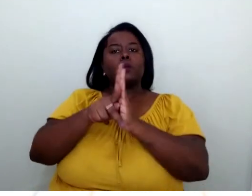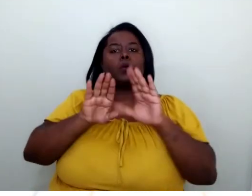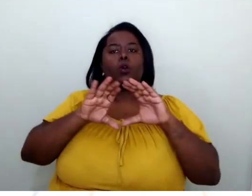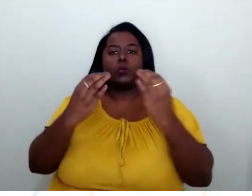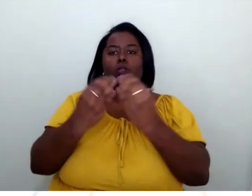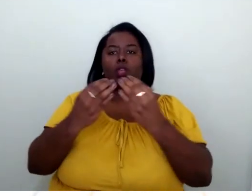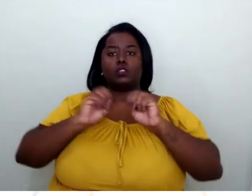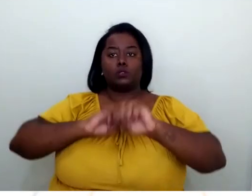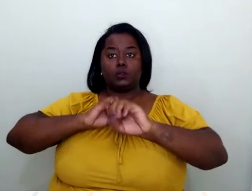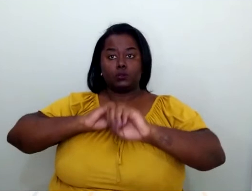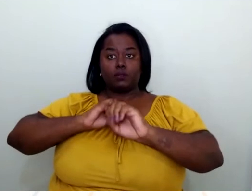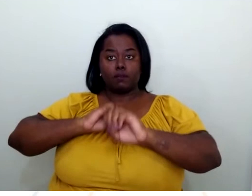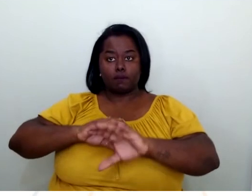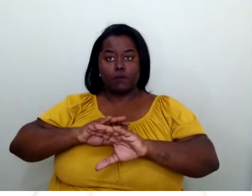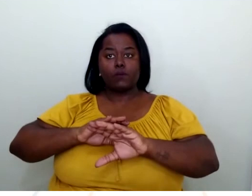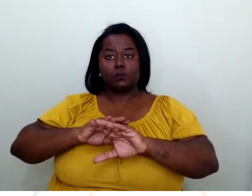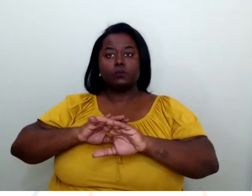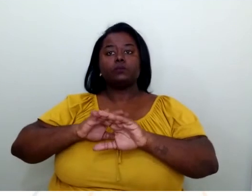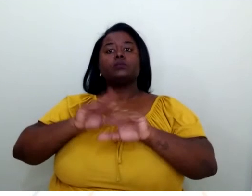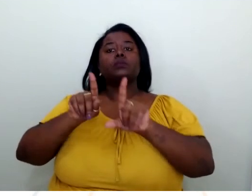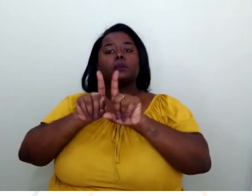were female, 10% male.